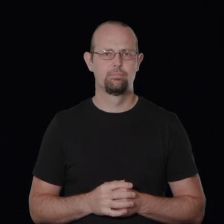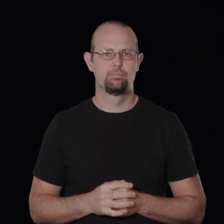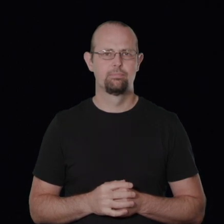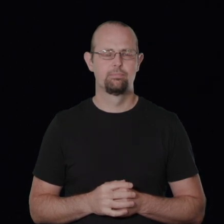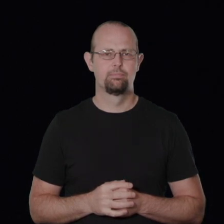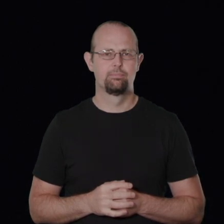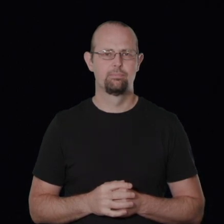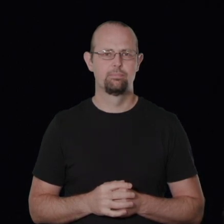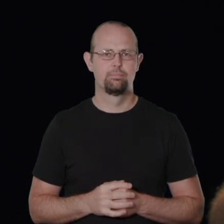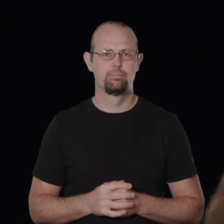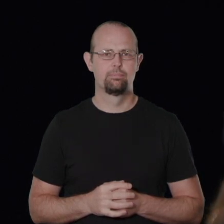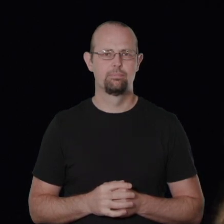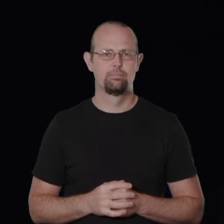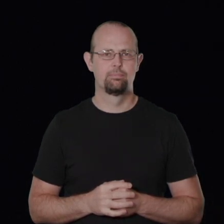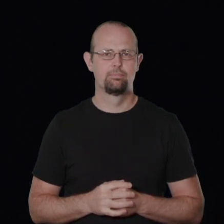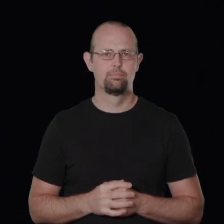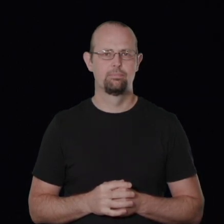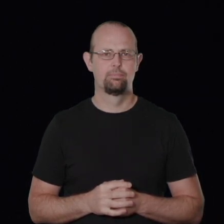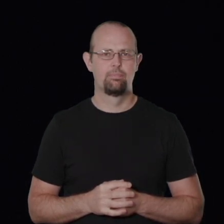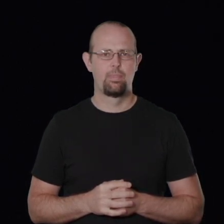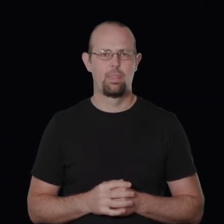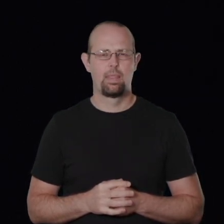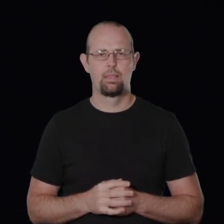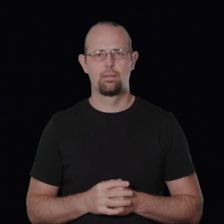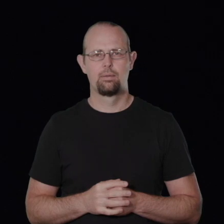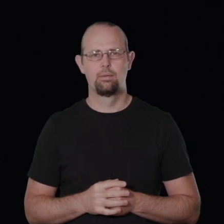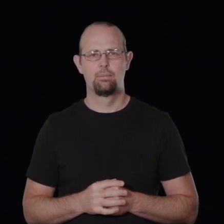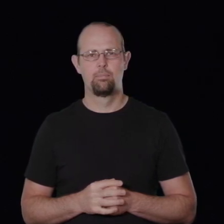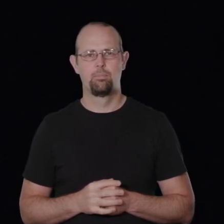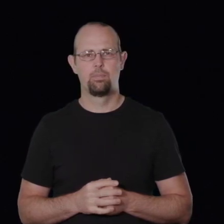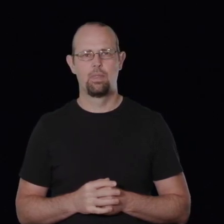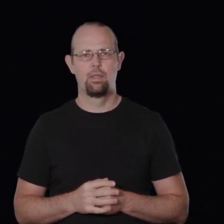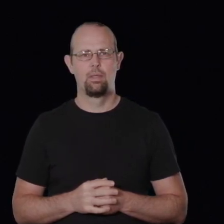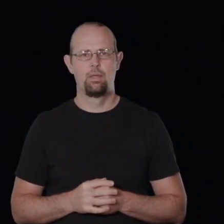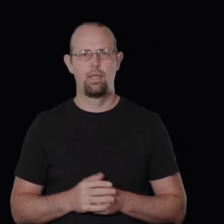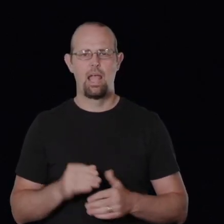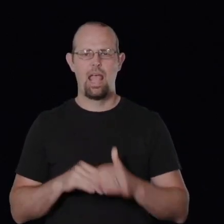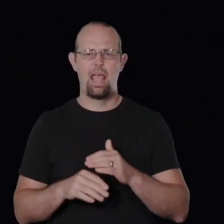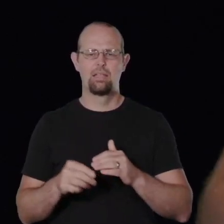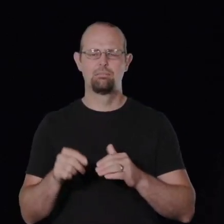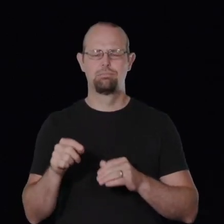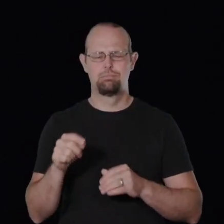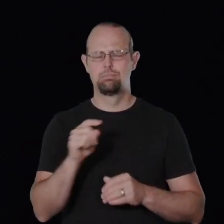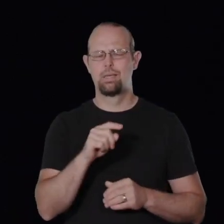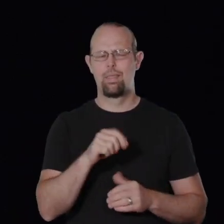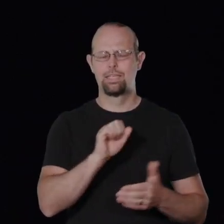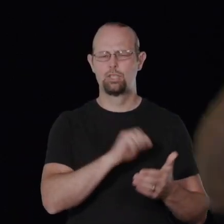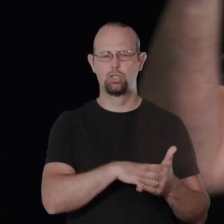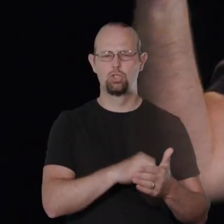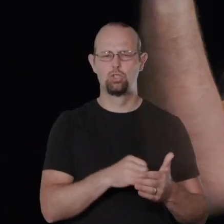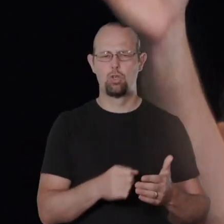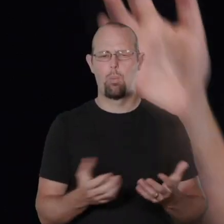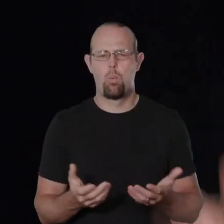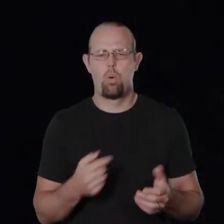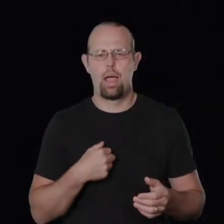your word. It could be, in fact, in that shop where I bought that first Bible, I